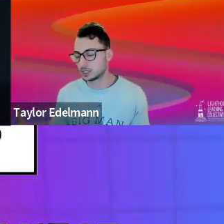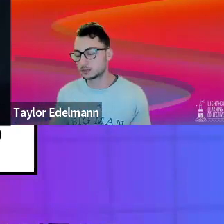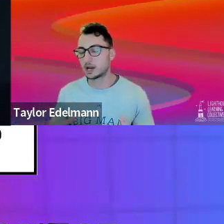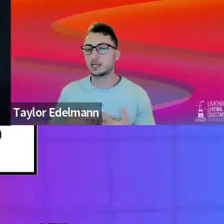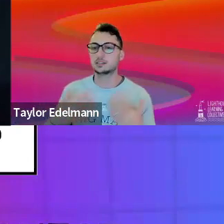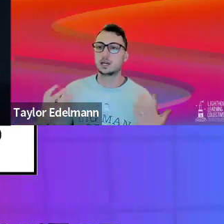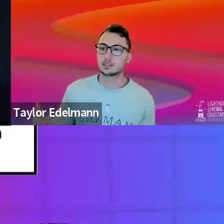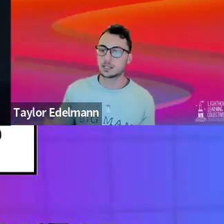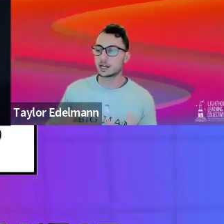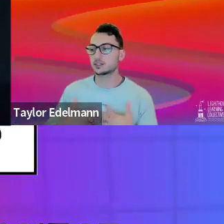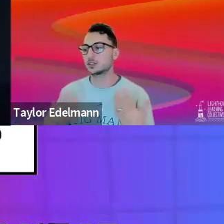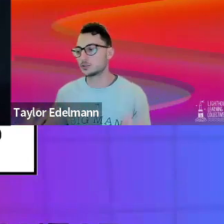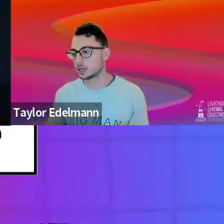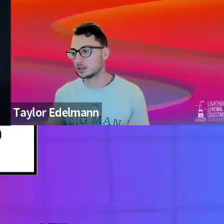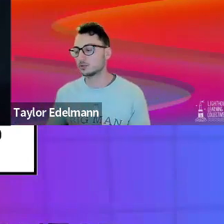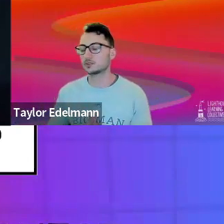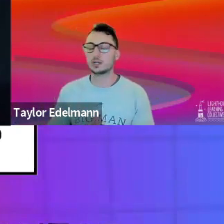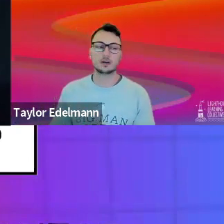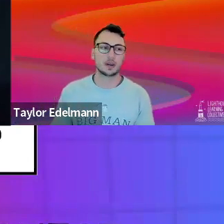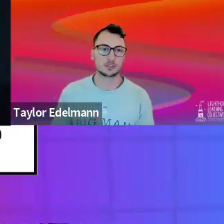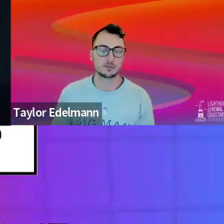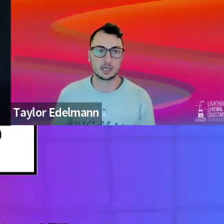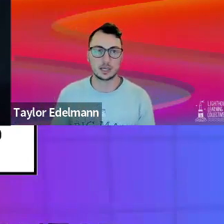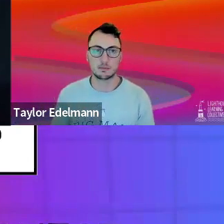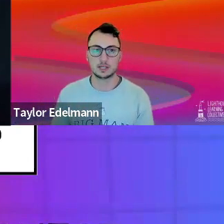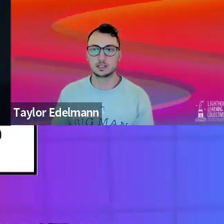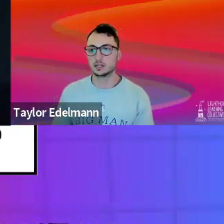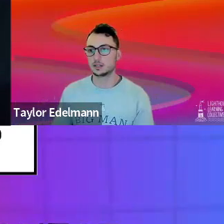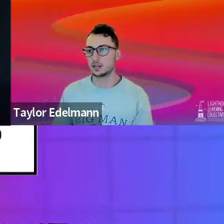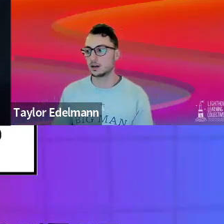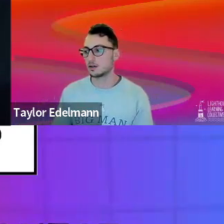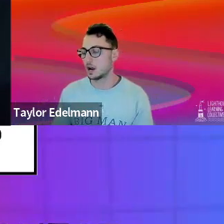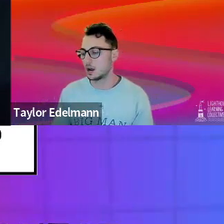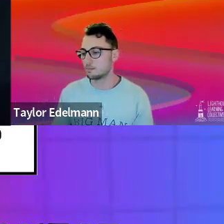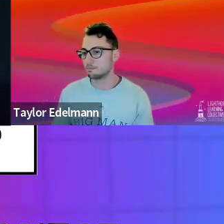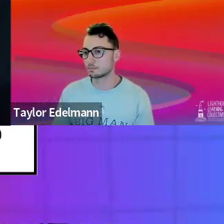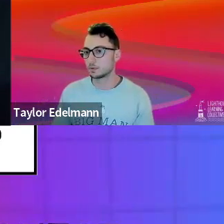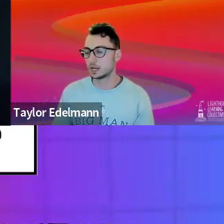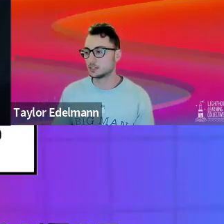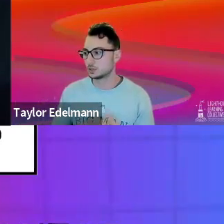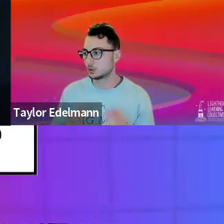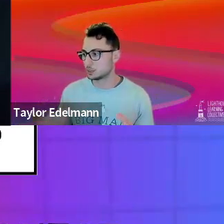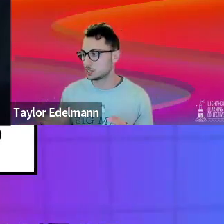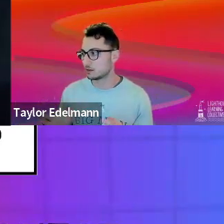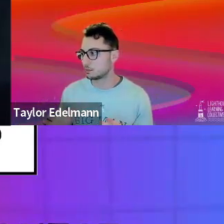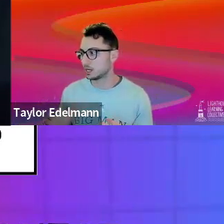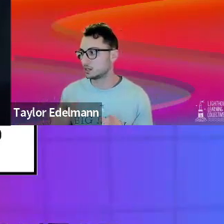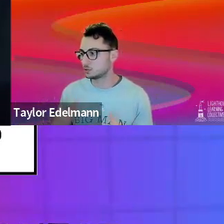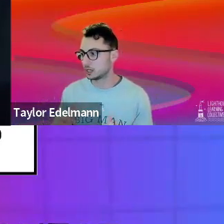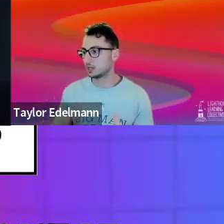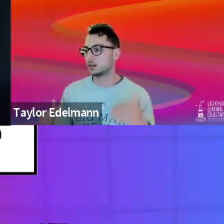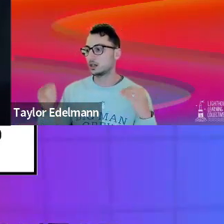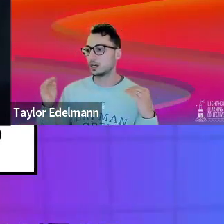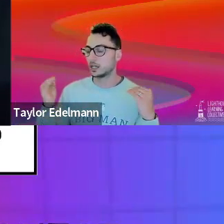talking about trans bodies, sex, drug use, right? Just making that abundantly clear. But I just so appreciate